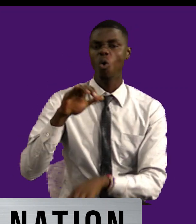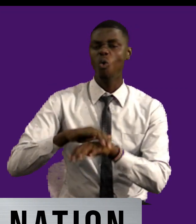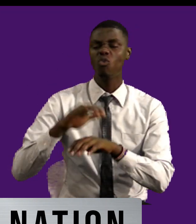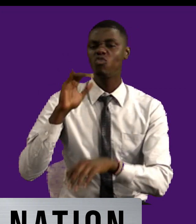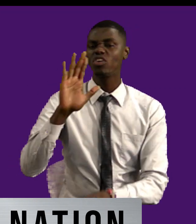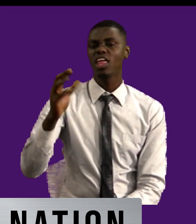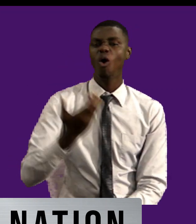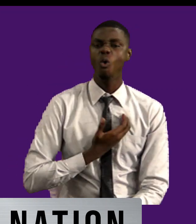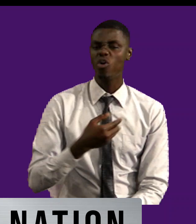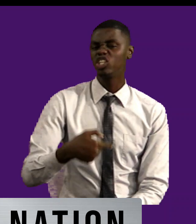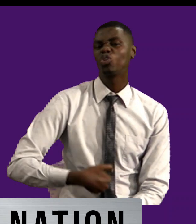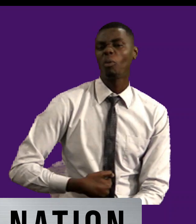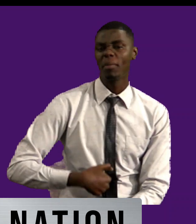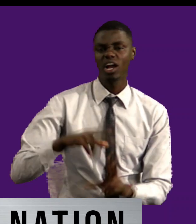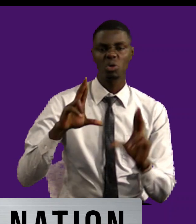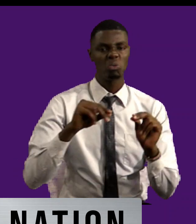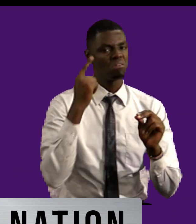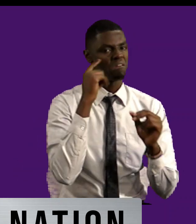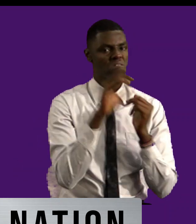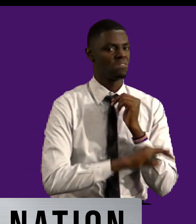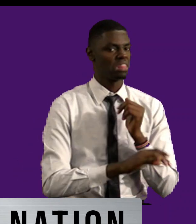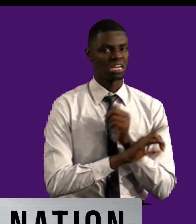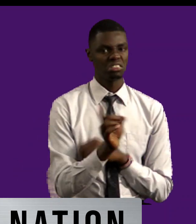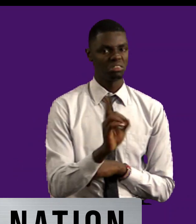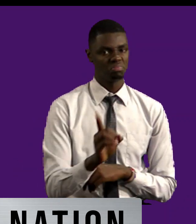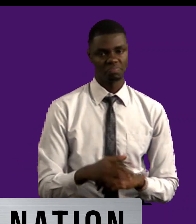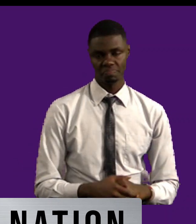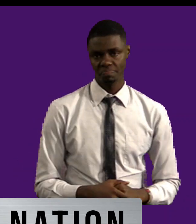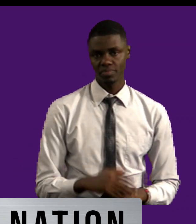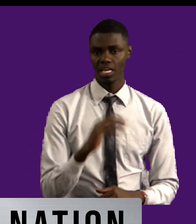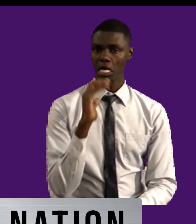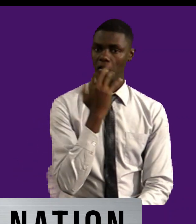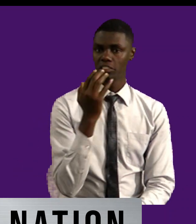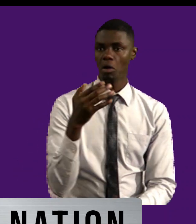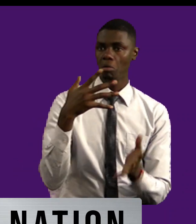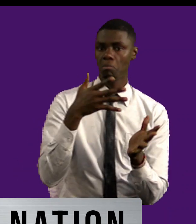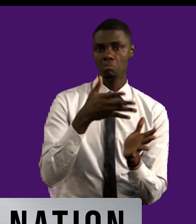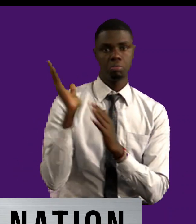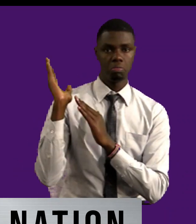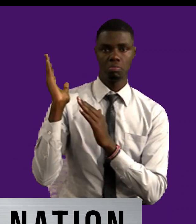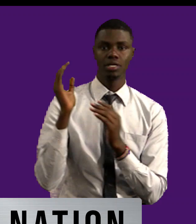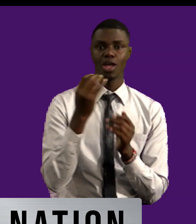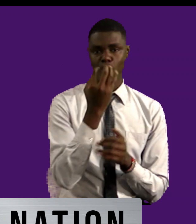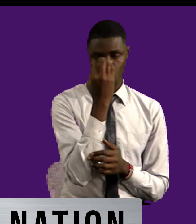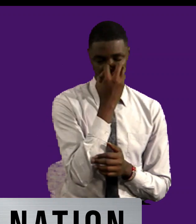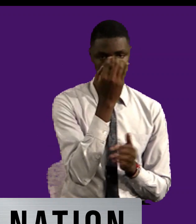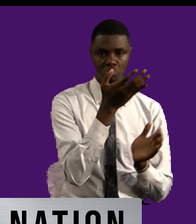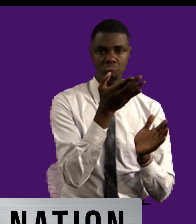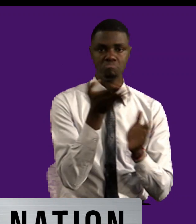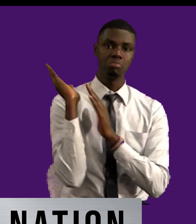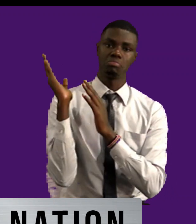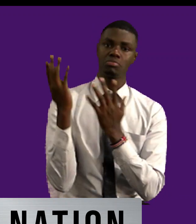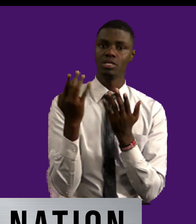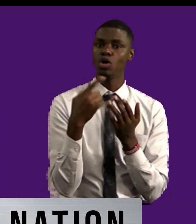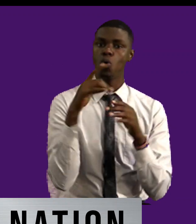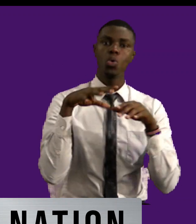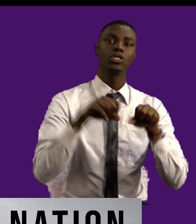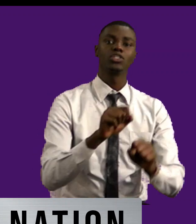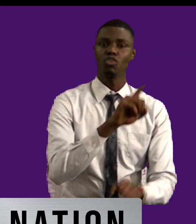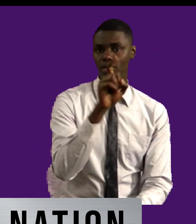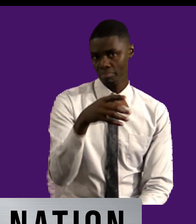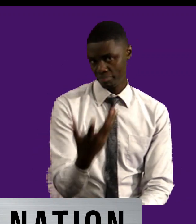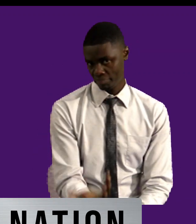not for the good of this country. Fine. Gachagua goes, Ruto goes. Who takes over?